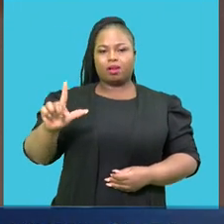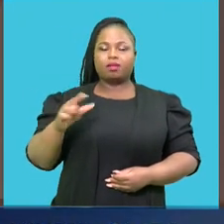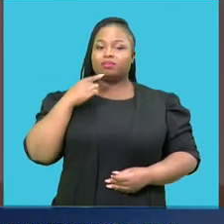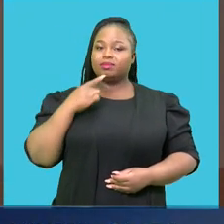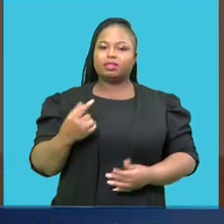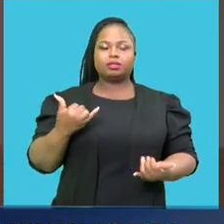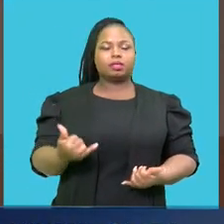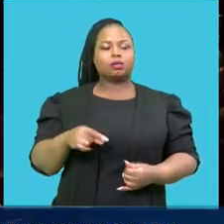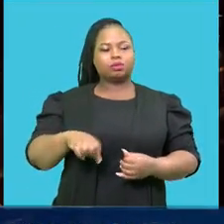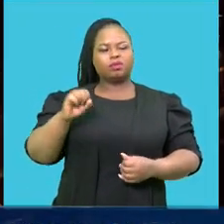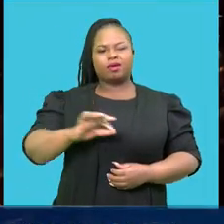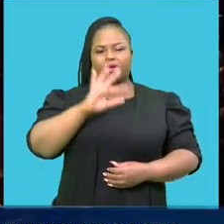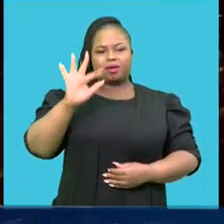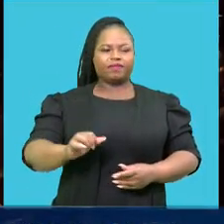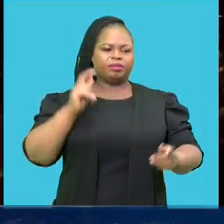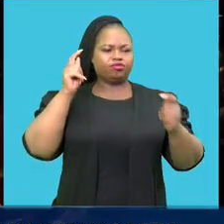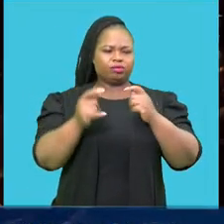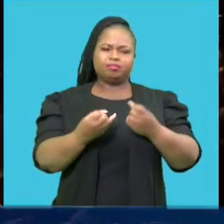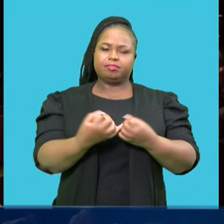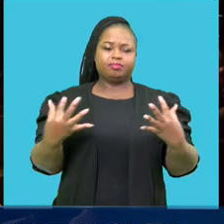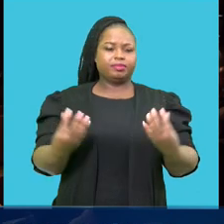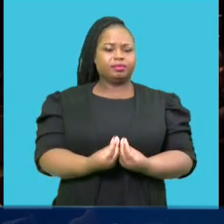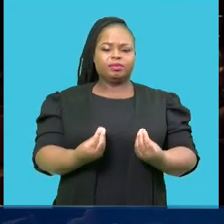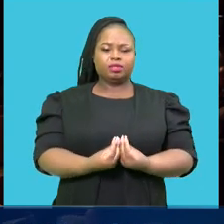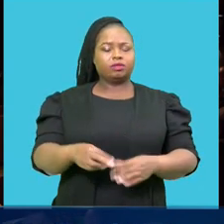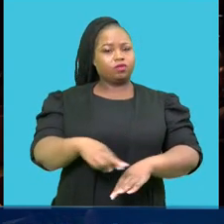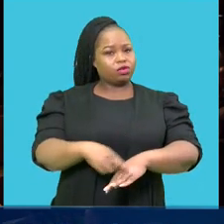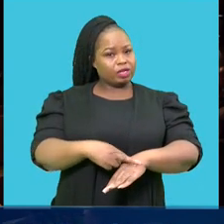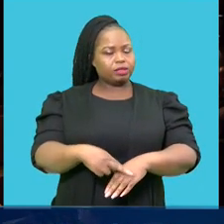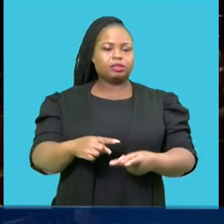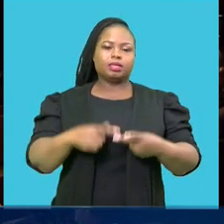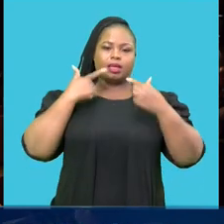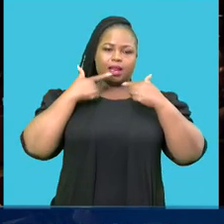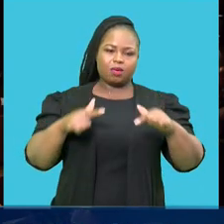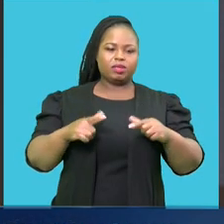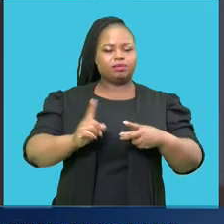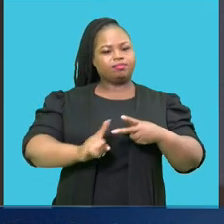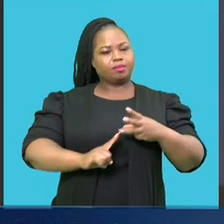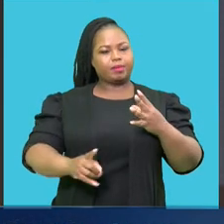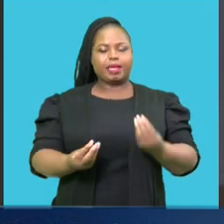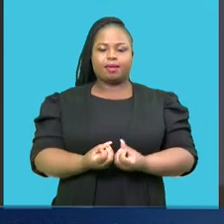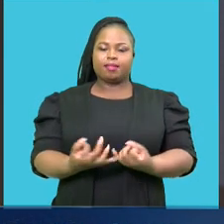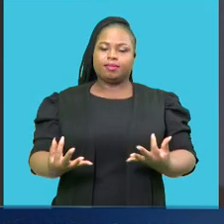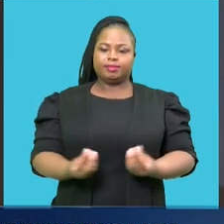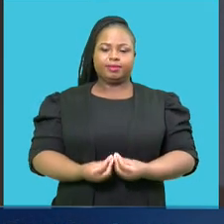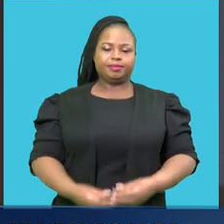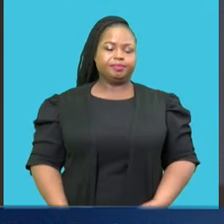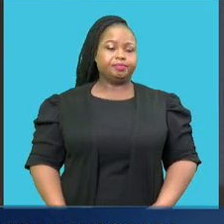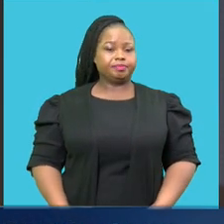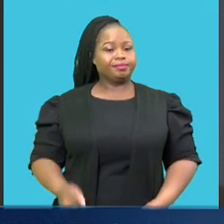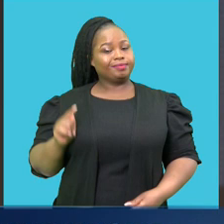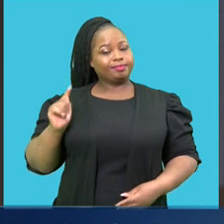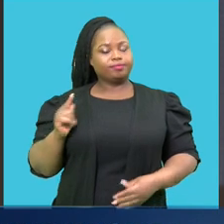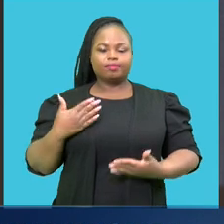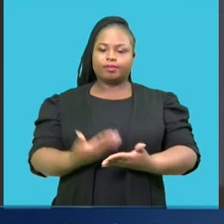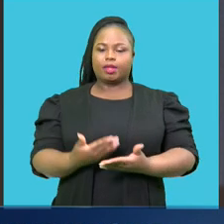lenze ushinjo olunzulu Upegana nukagego ngogosaga ulimi kanyenugunye This reflection must enable